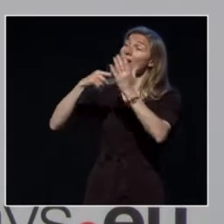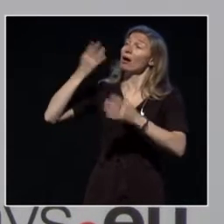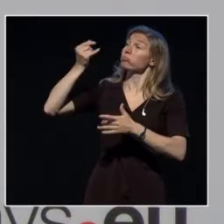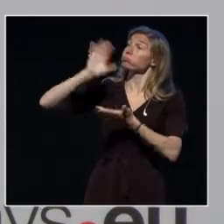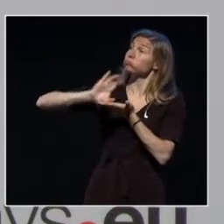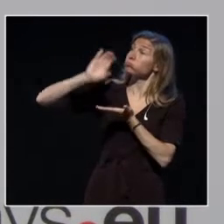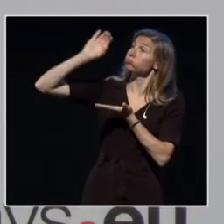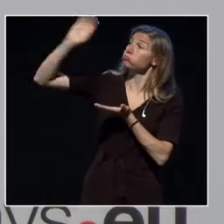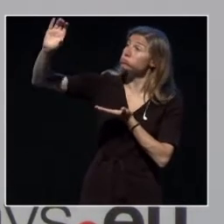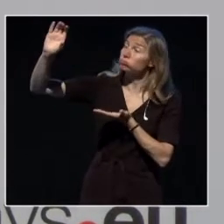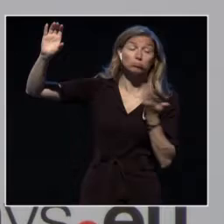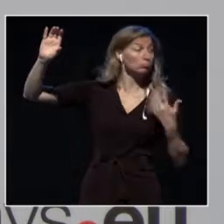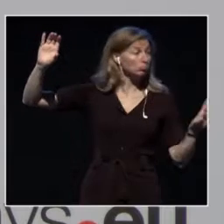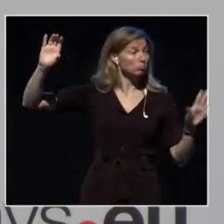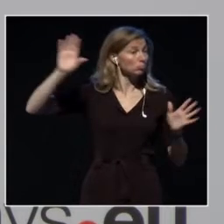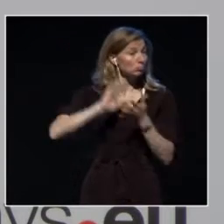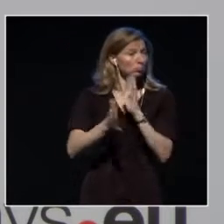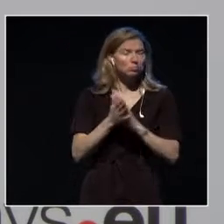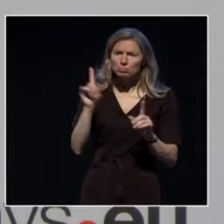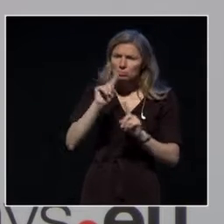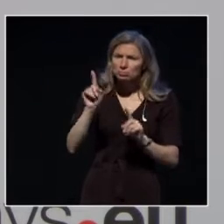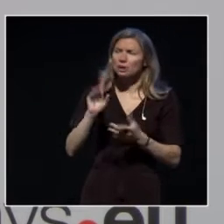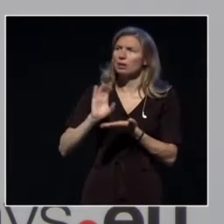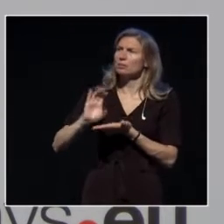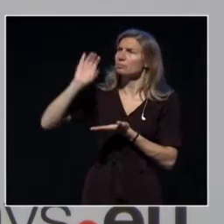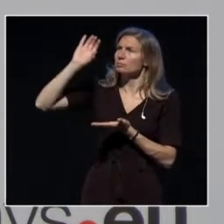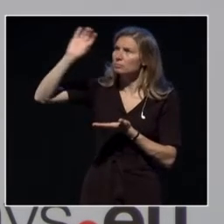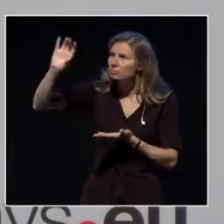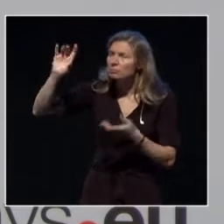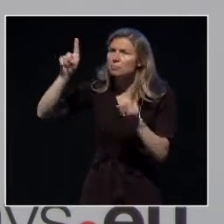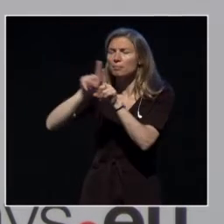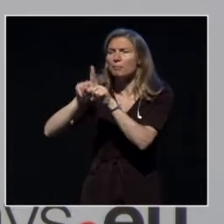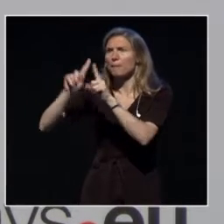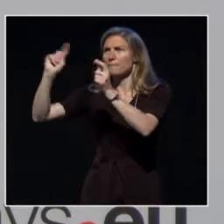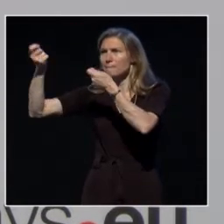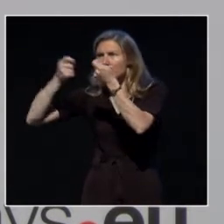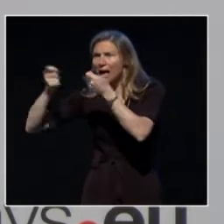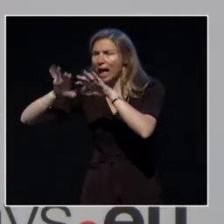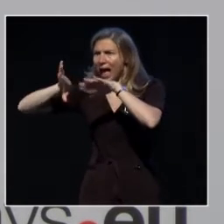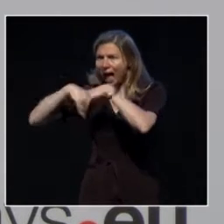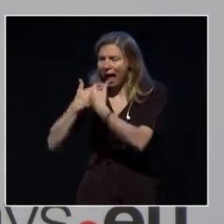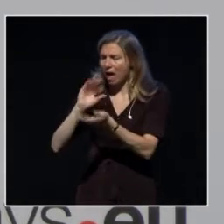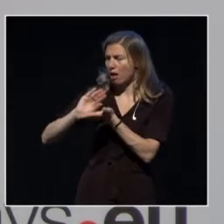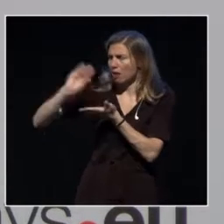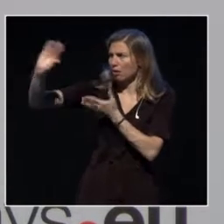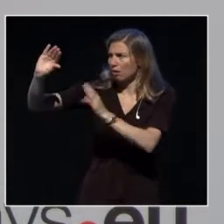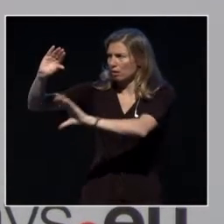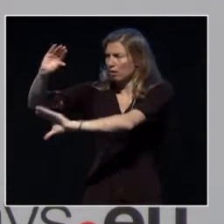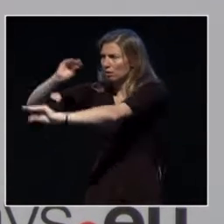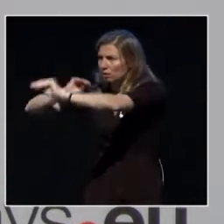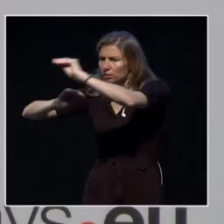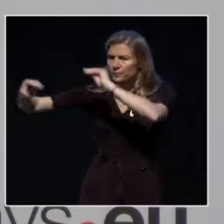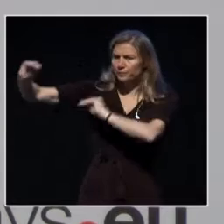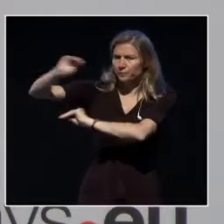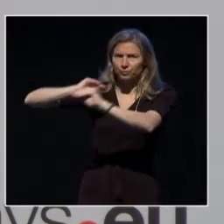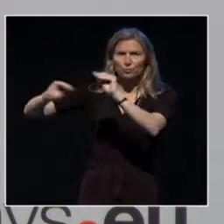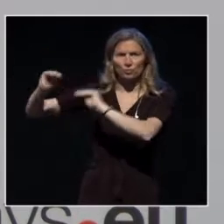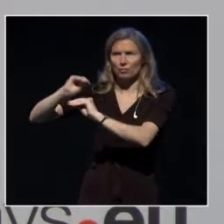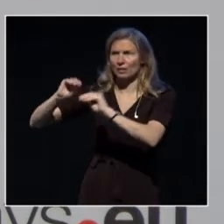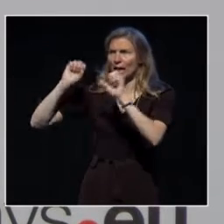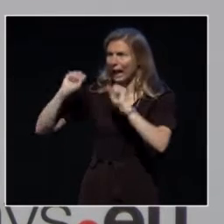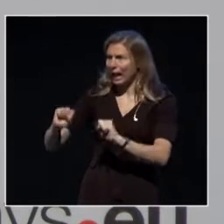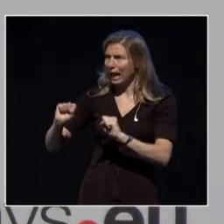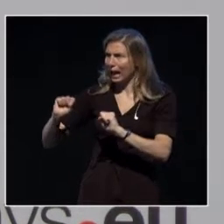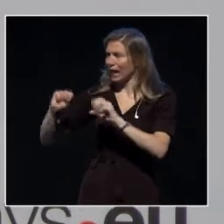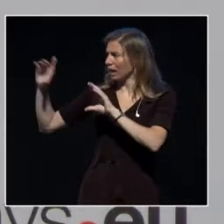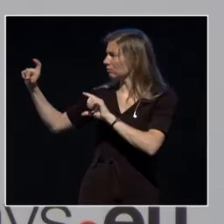of organizing management and oversight of that lending so that you can pool resources